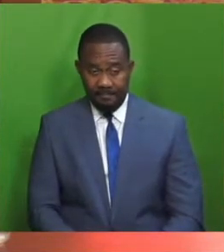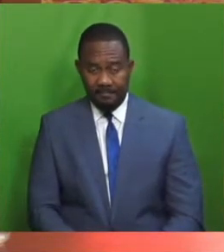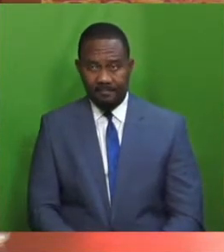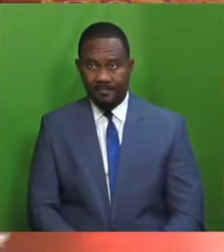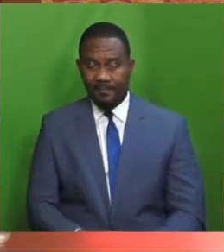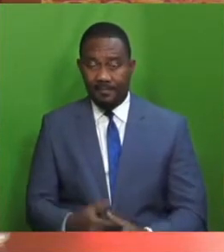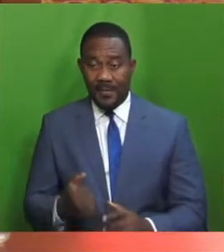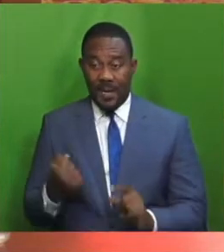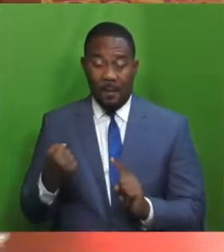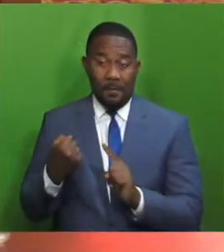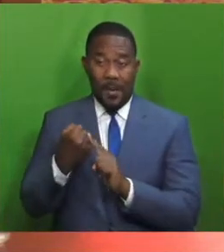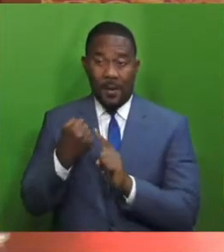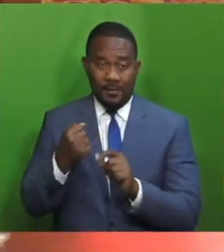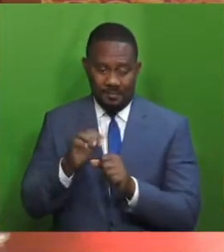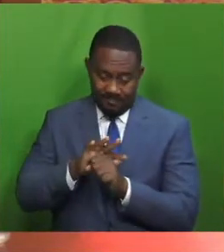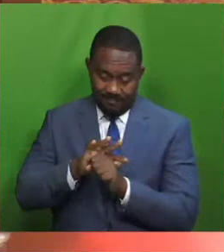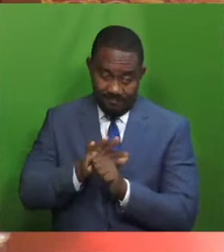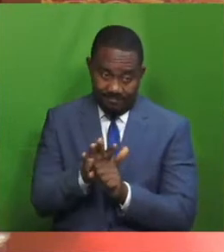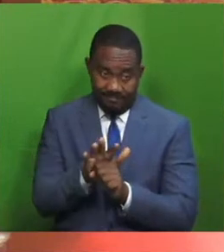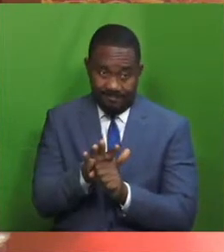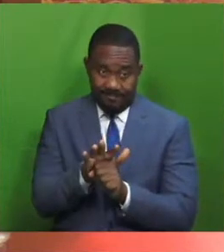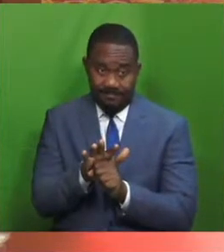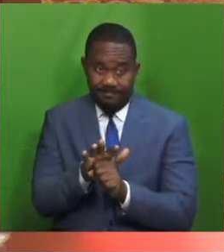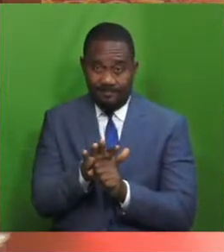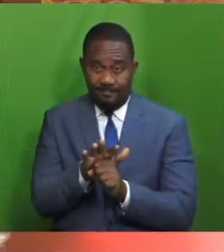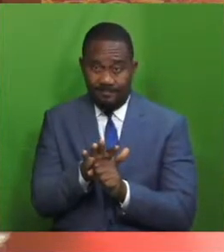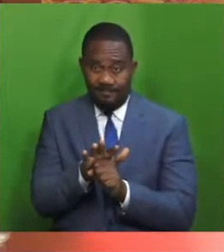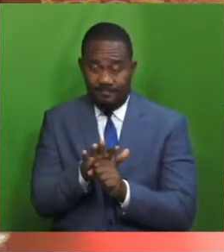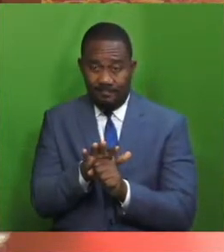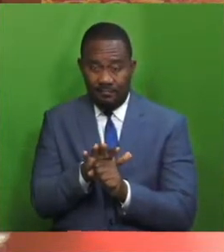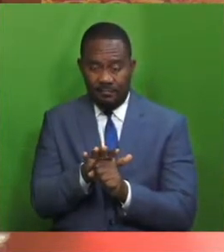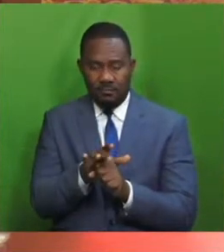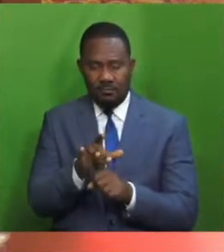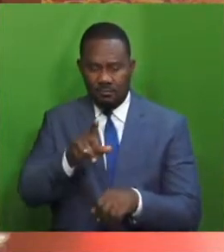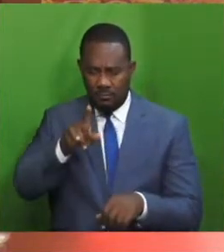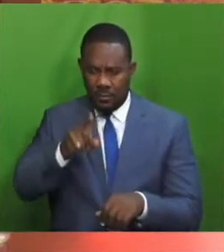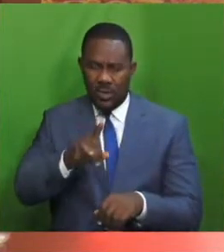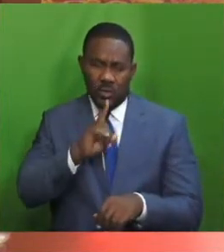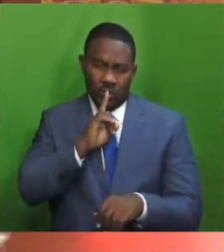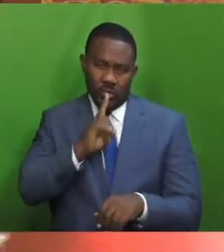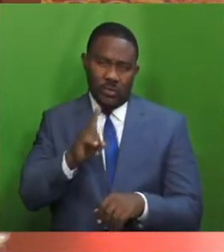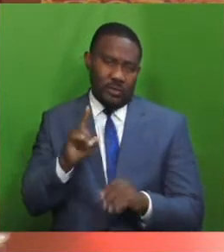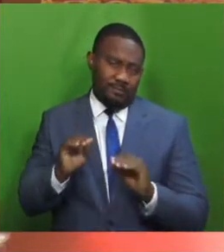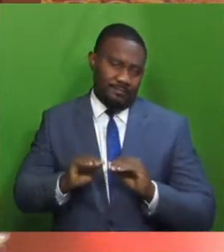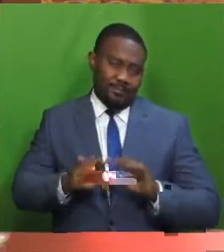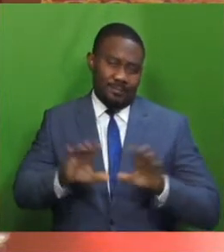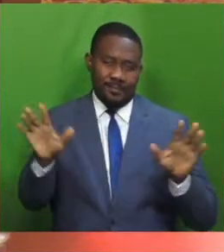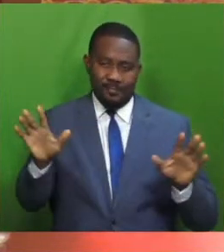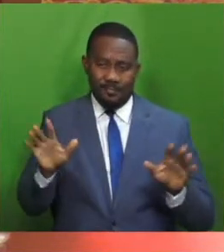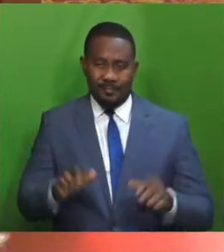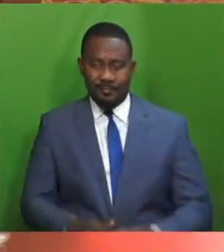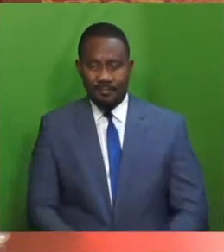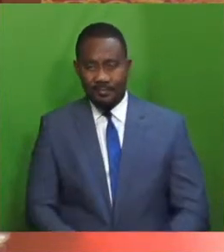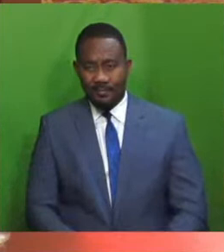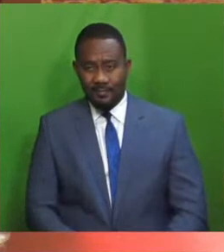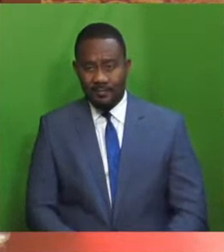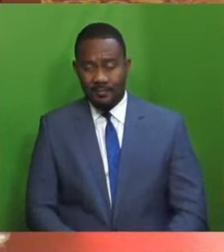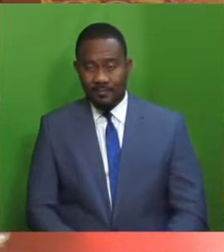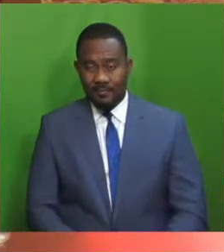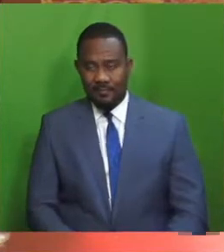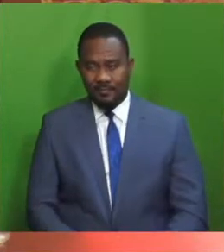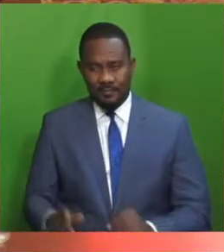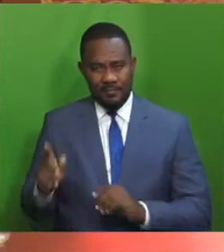COVID-19 corona pandemic. Mr. Speaker, it must be clear to all objective and neutral